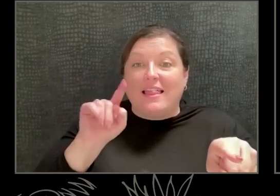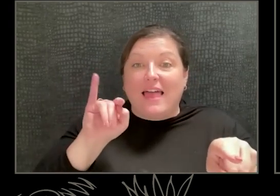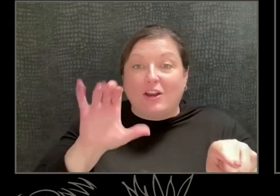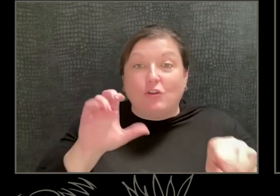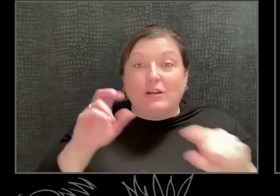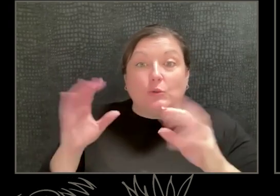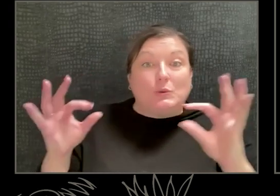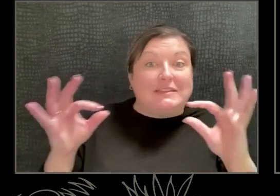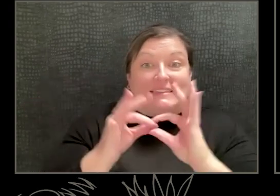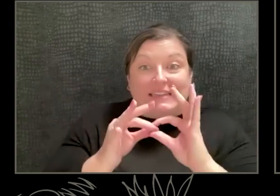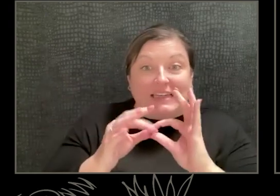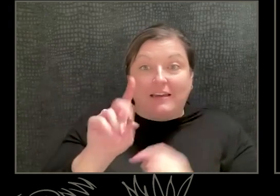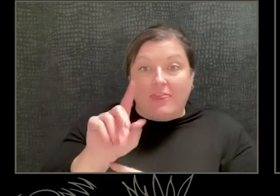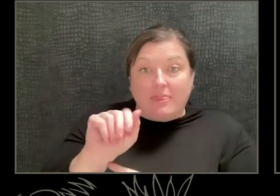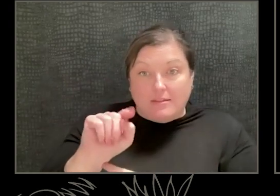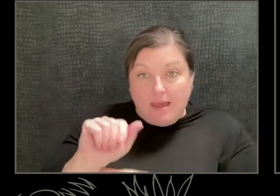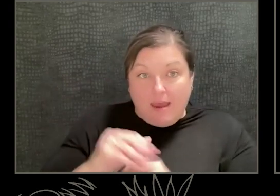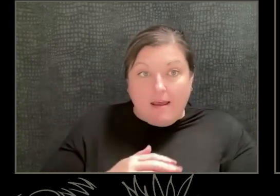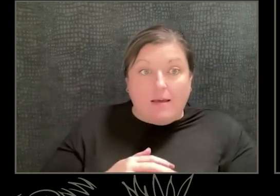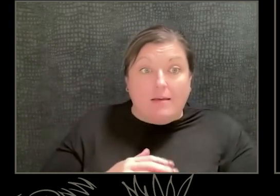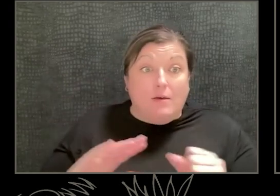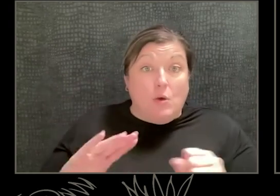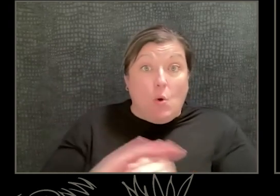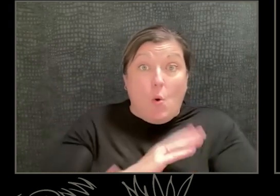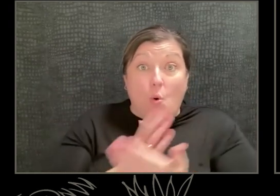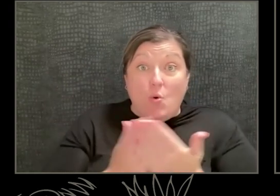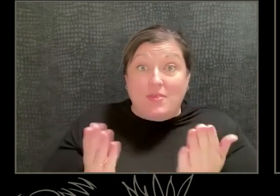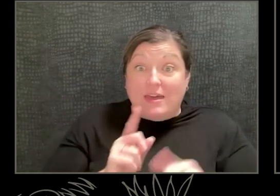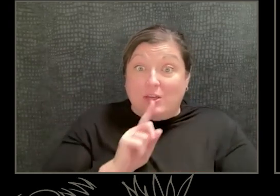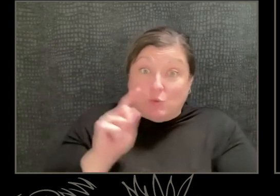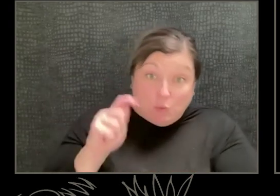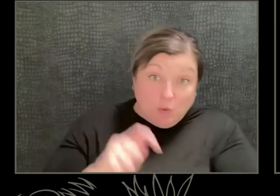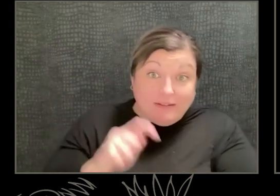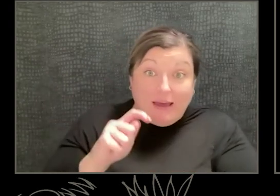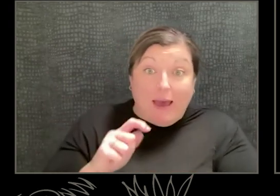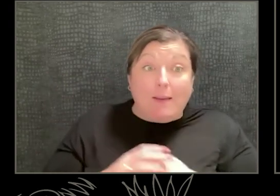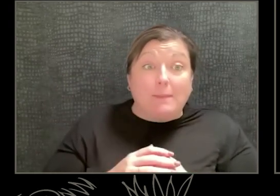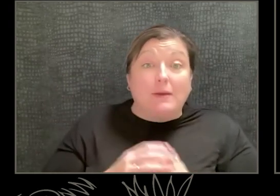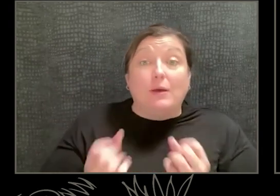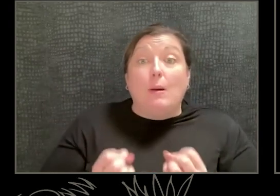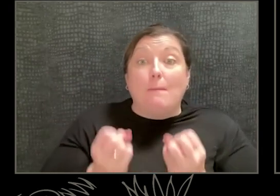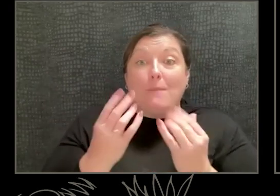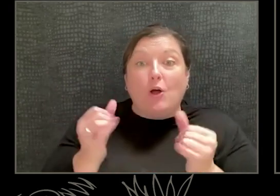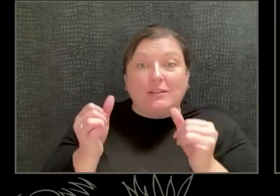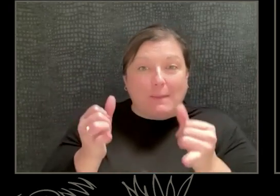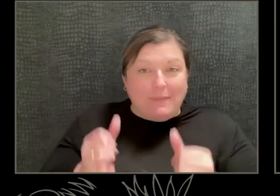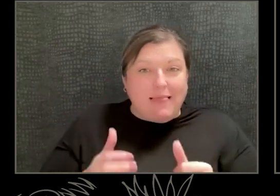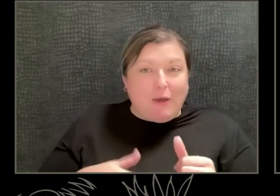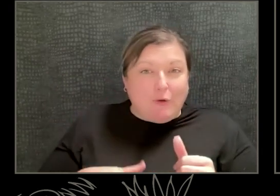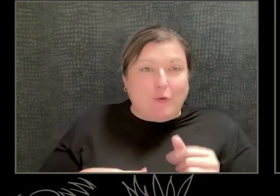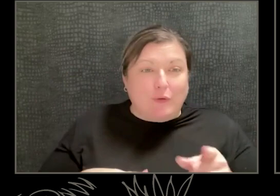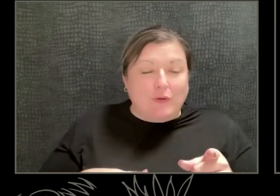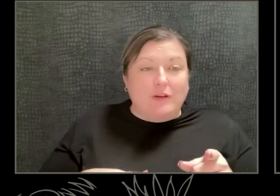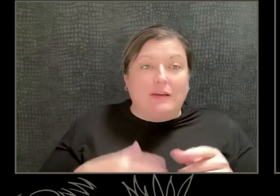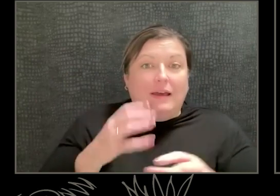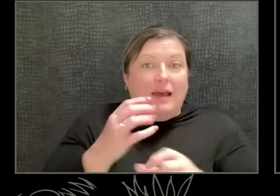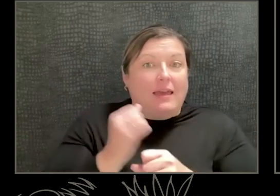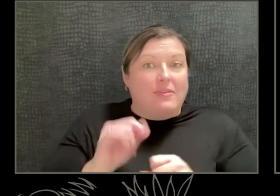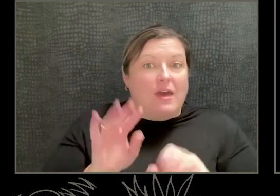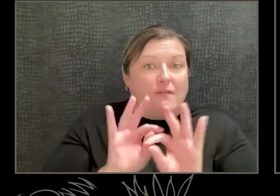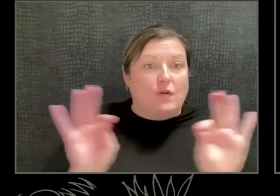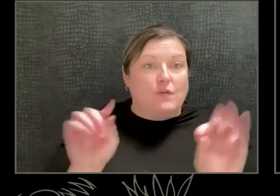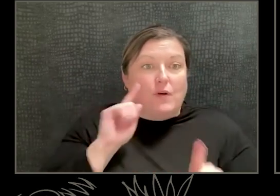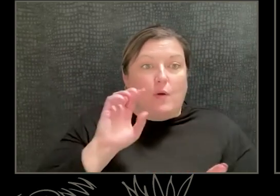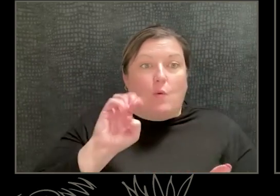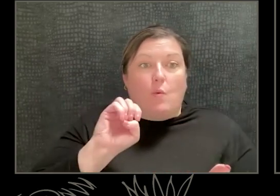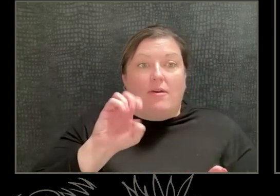So the whole thing is like real time and multiplayer, and I kind of get that for free with electric,